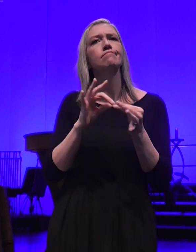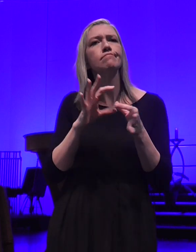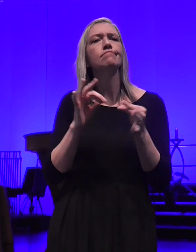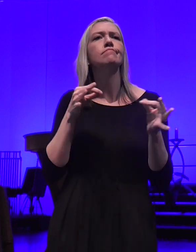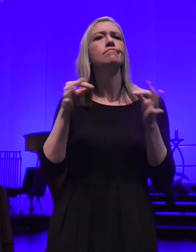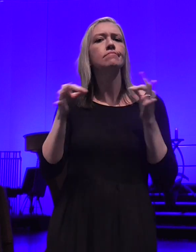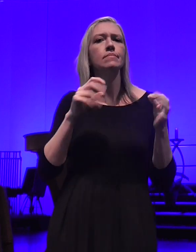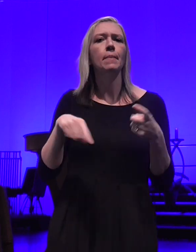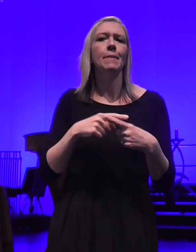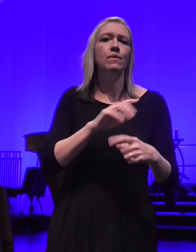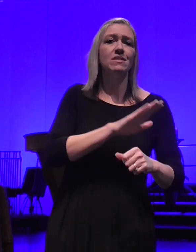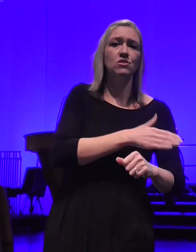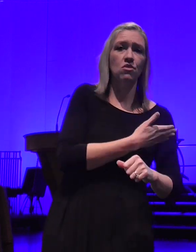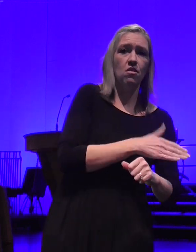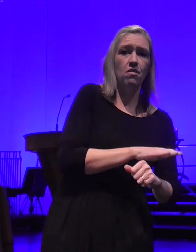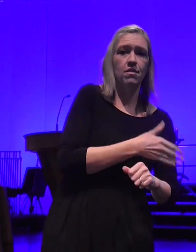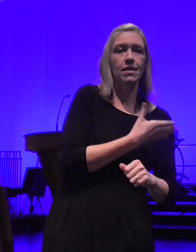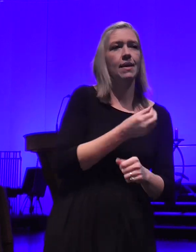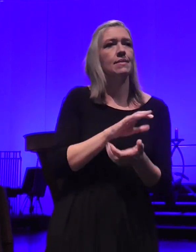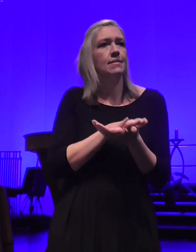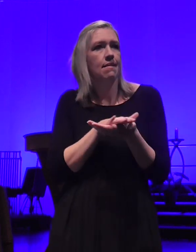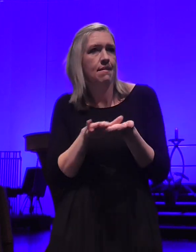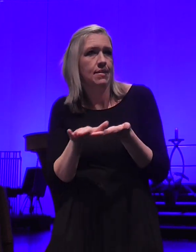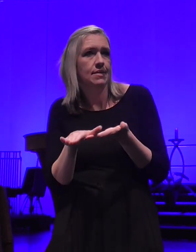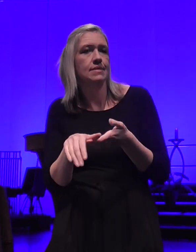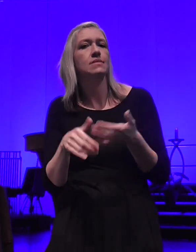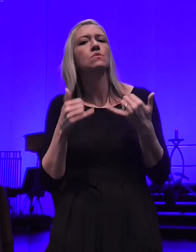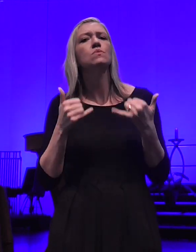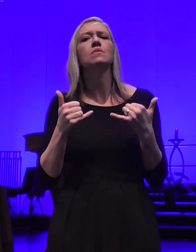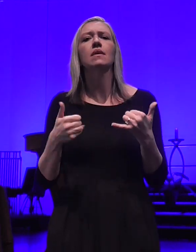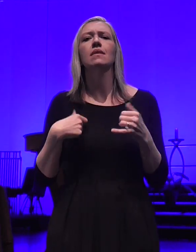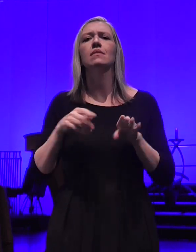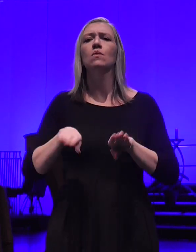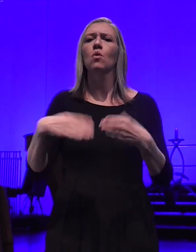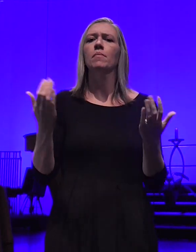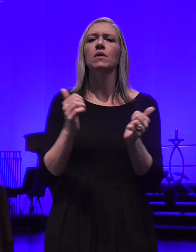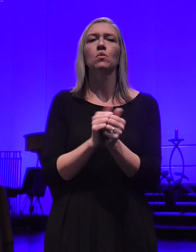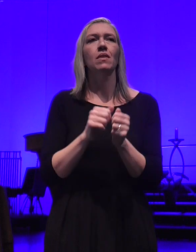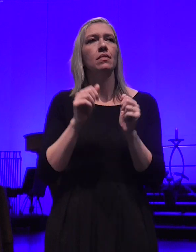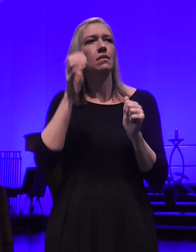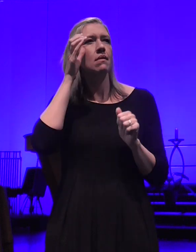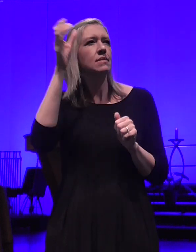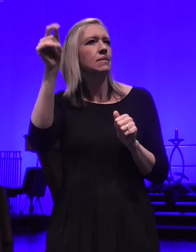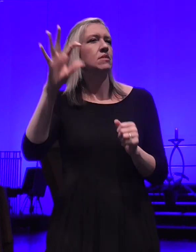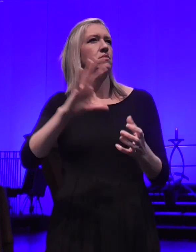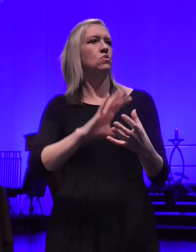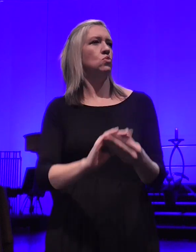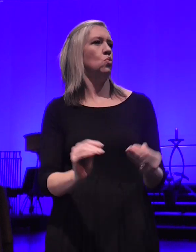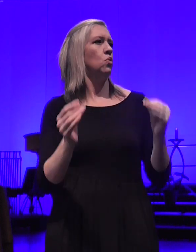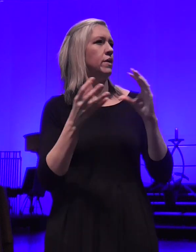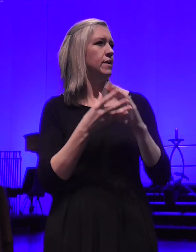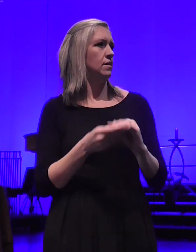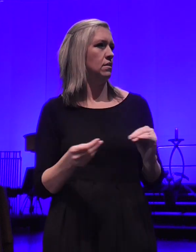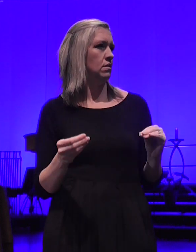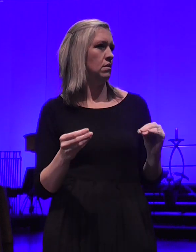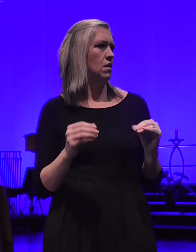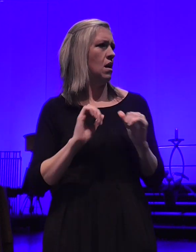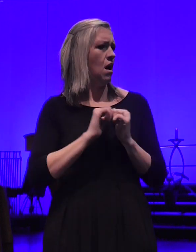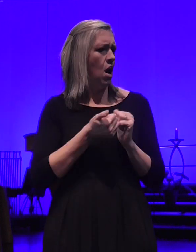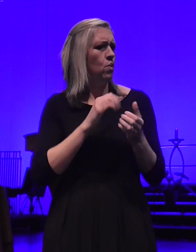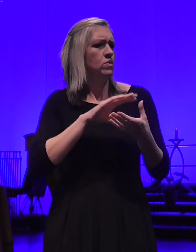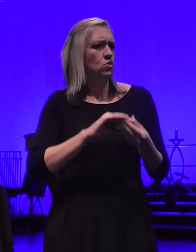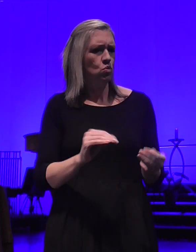and kindness, and I want to begin today by talking about story. The ability of story to